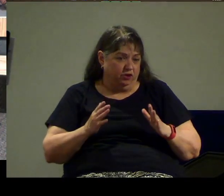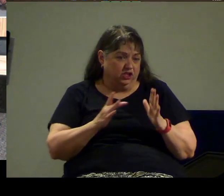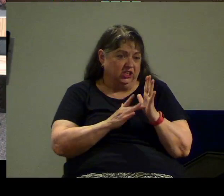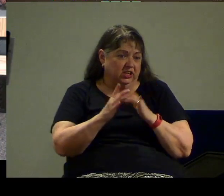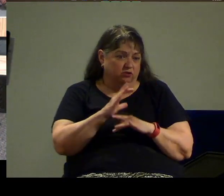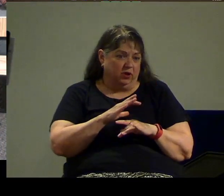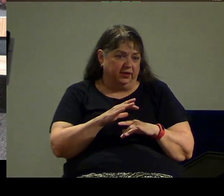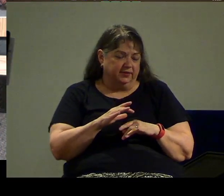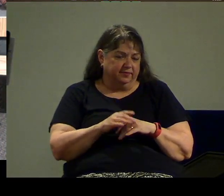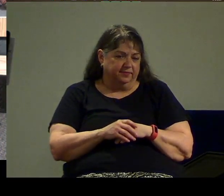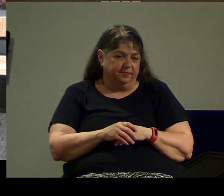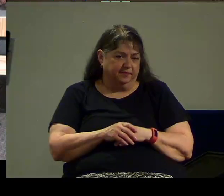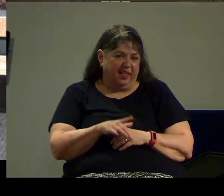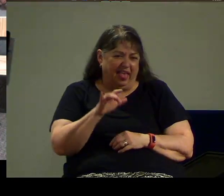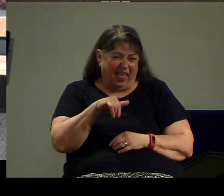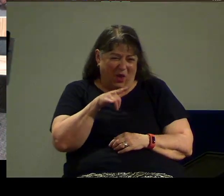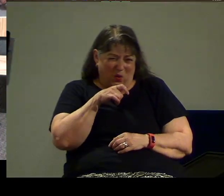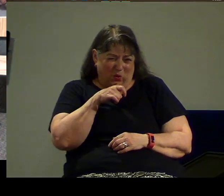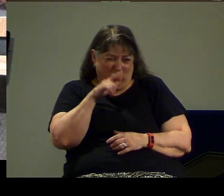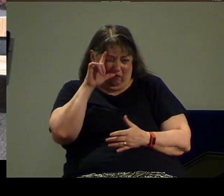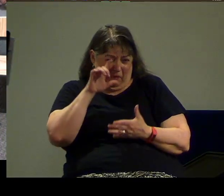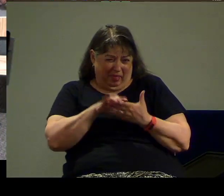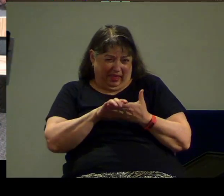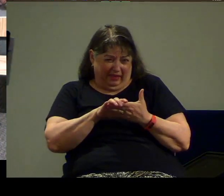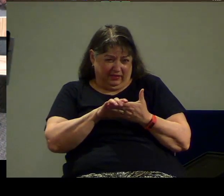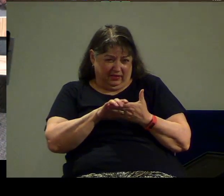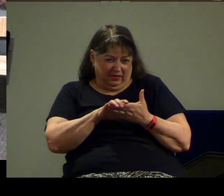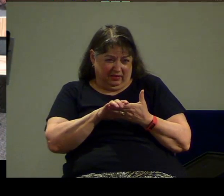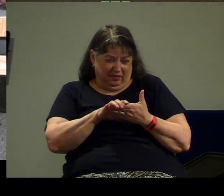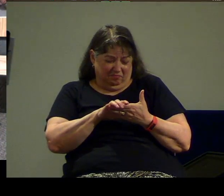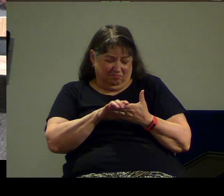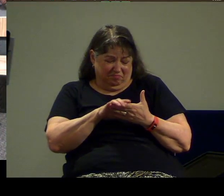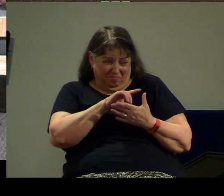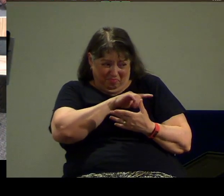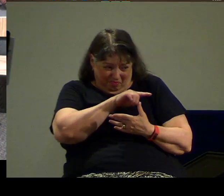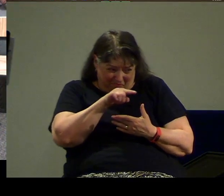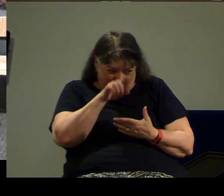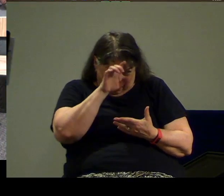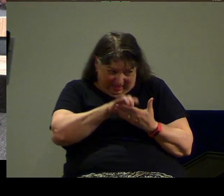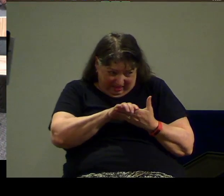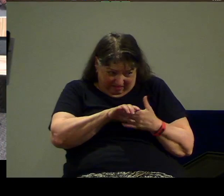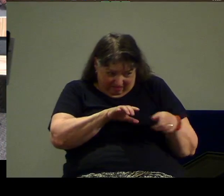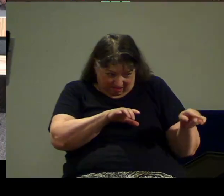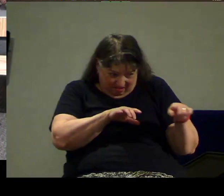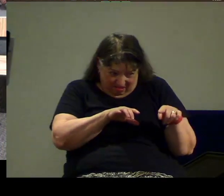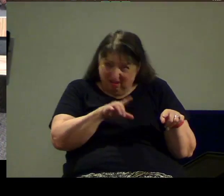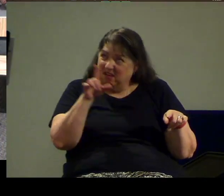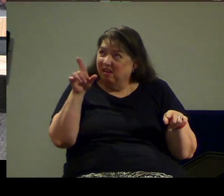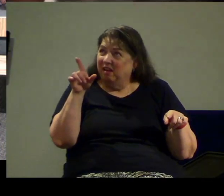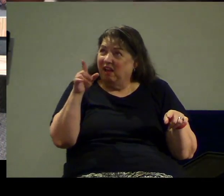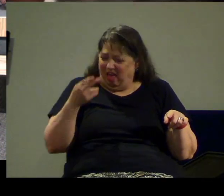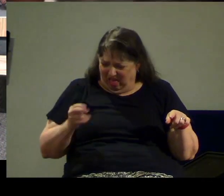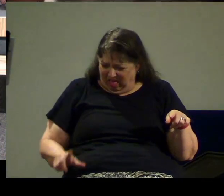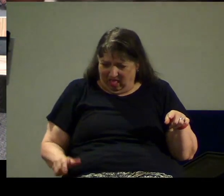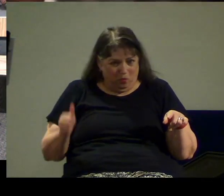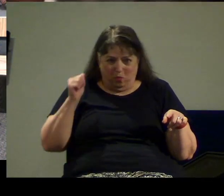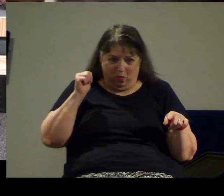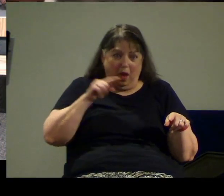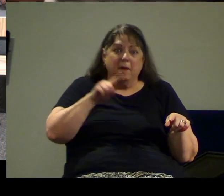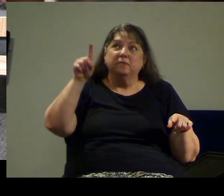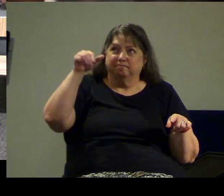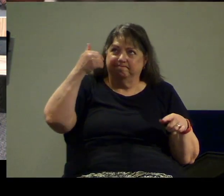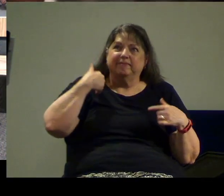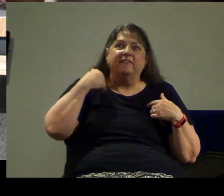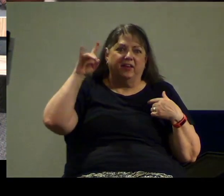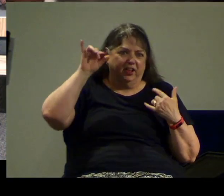Christ, that whosoever believes on him should not perish but have everlasting life. Not only does God, through Jesus